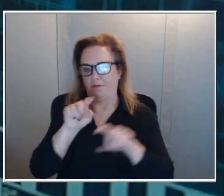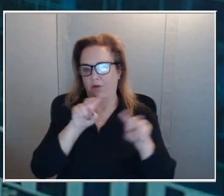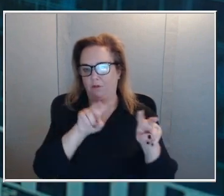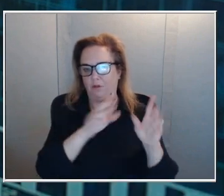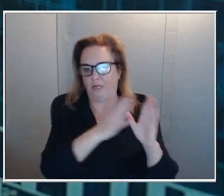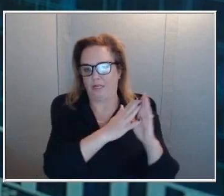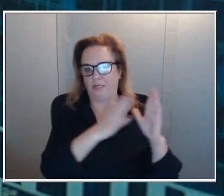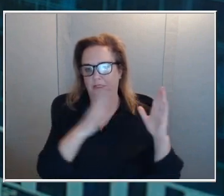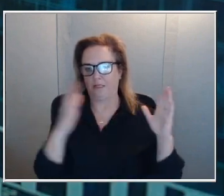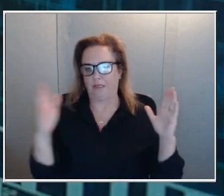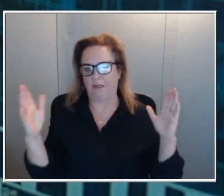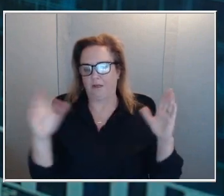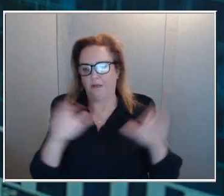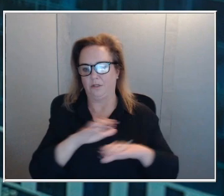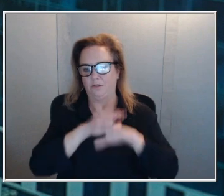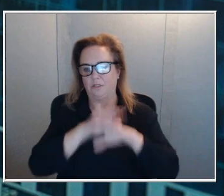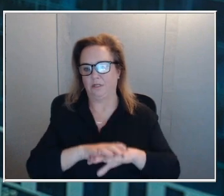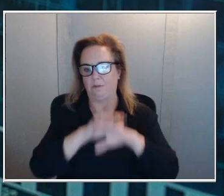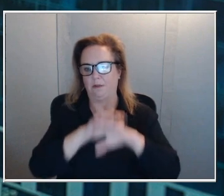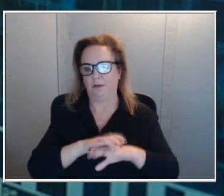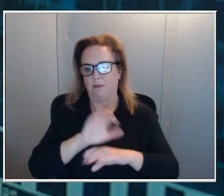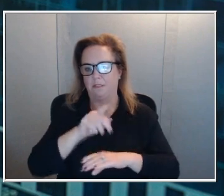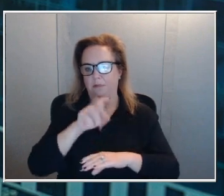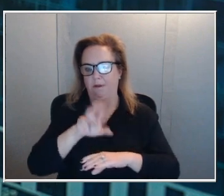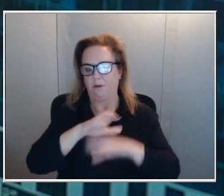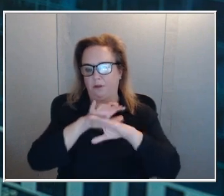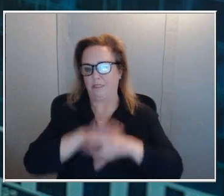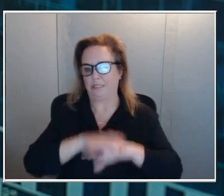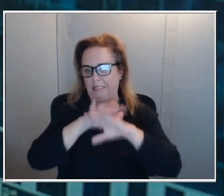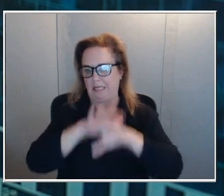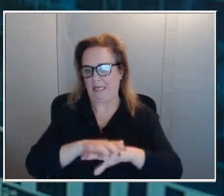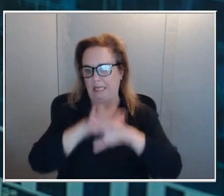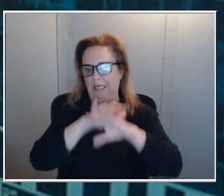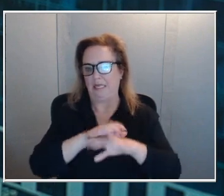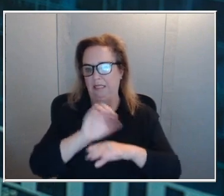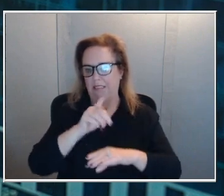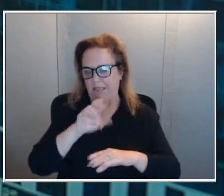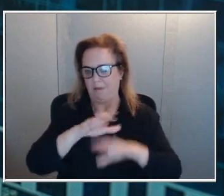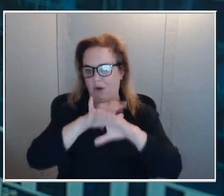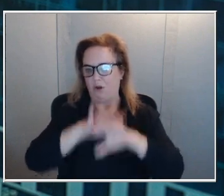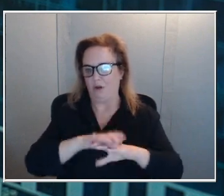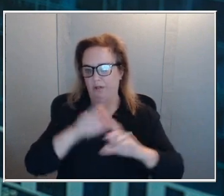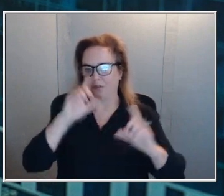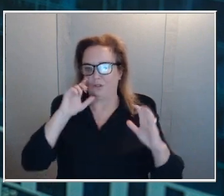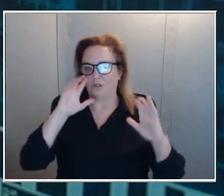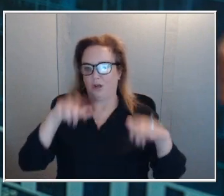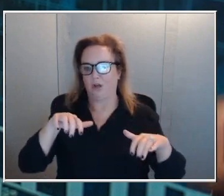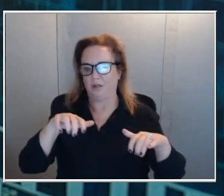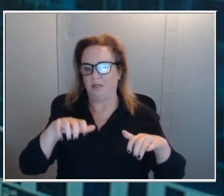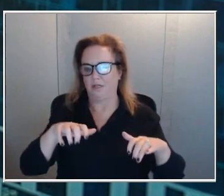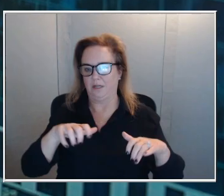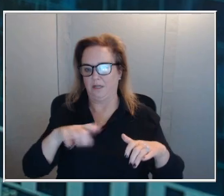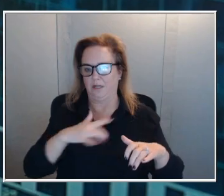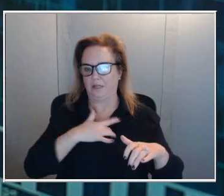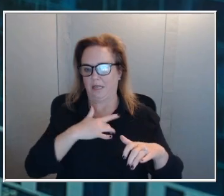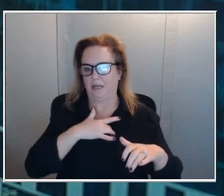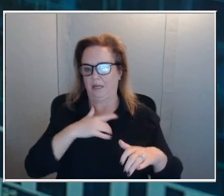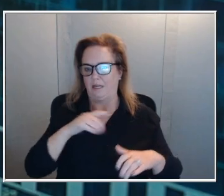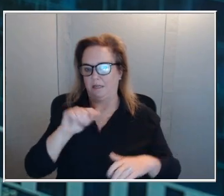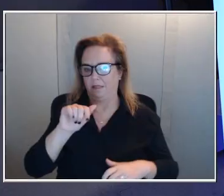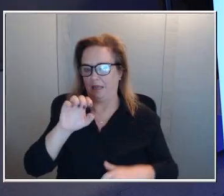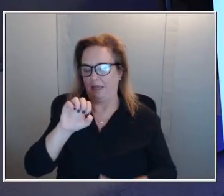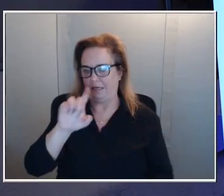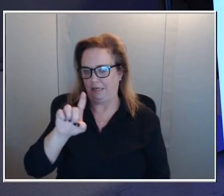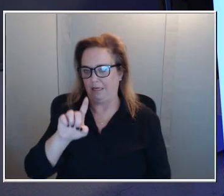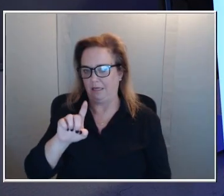her doing CPR, because you could see the noise artifact from it, and you could see the shock that occurred through the AED. So she